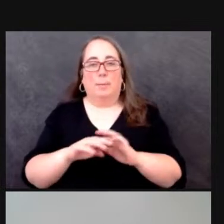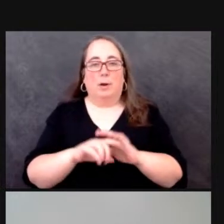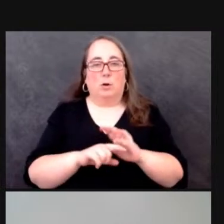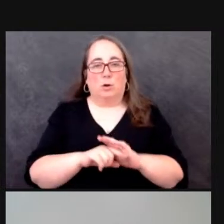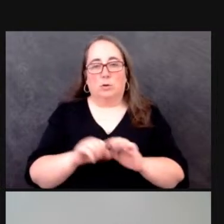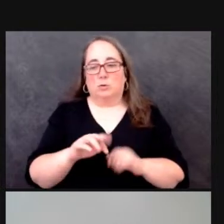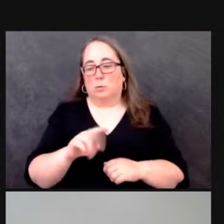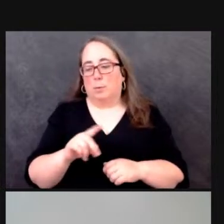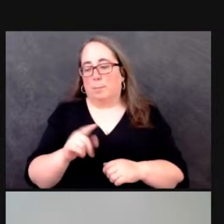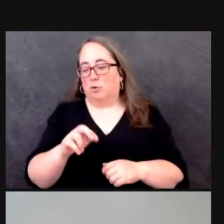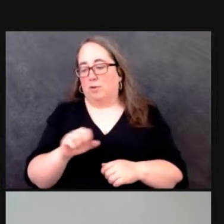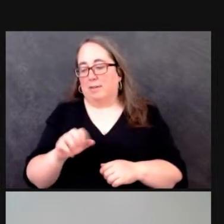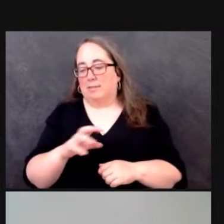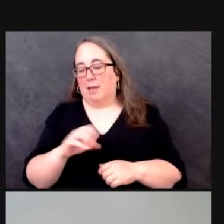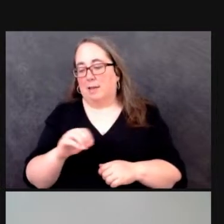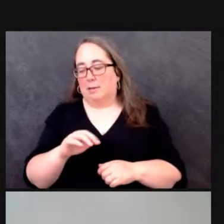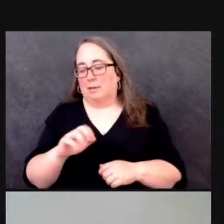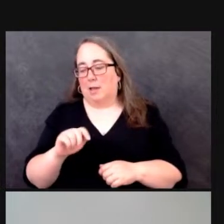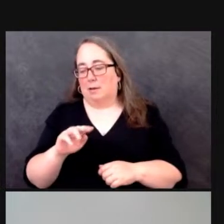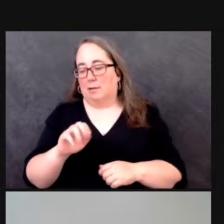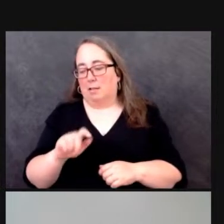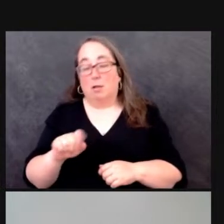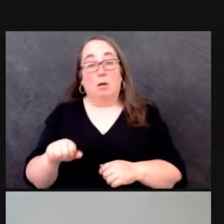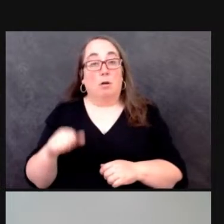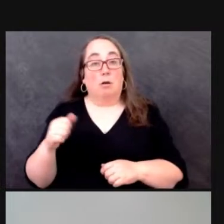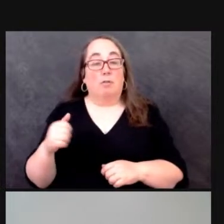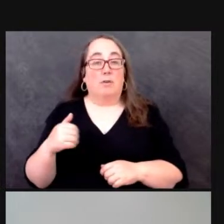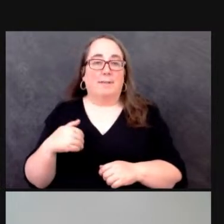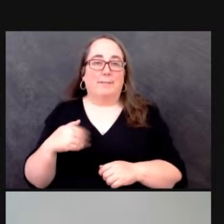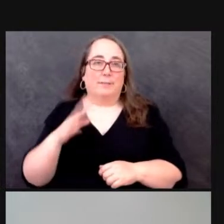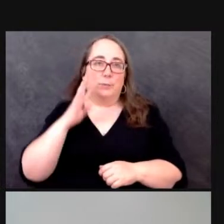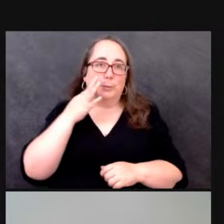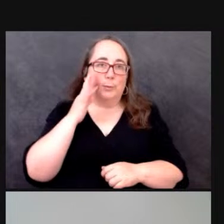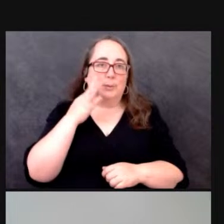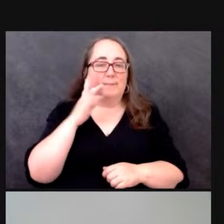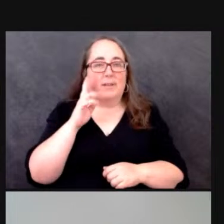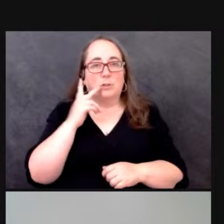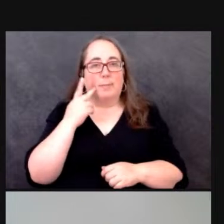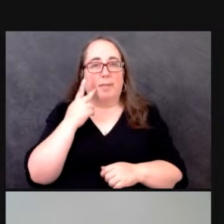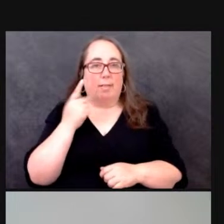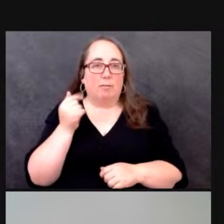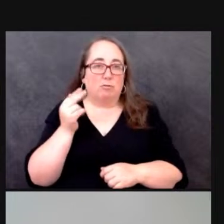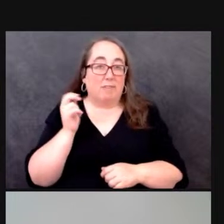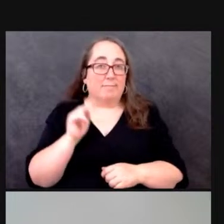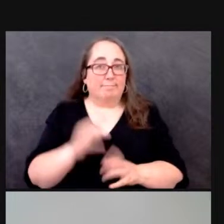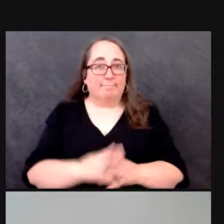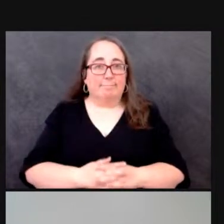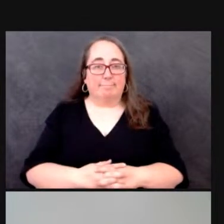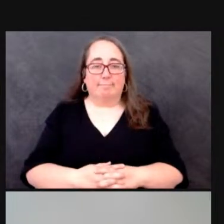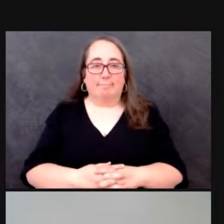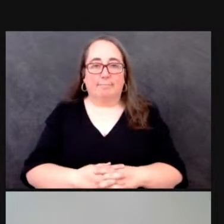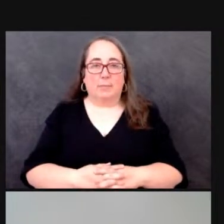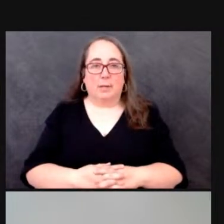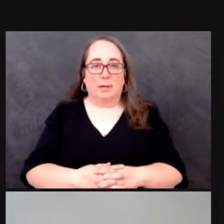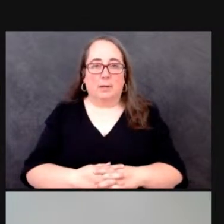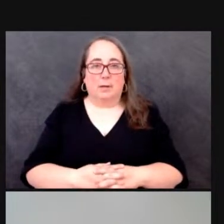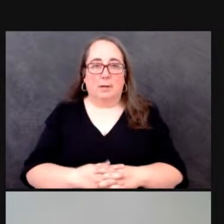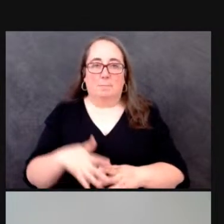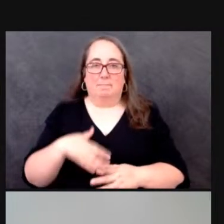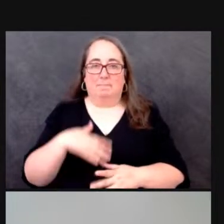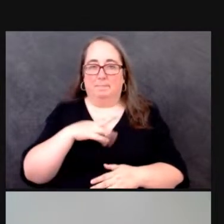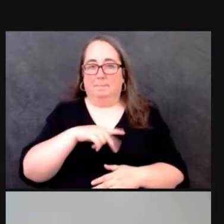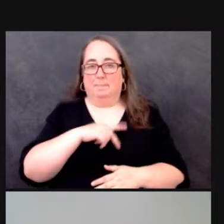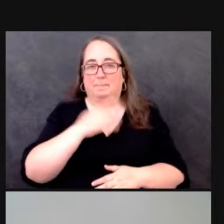and cattails. Other cornucopias feature fruits, vegetables, and grains. A personal favorite